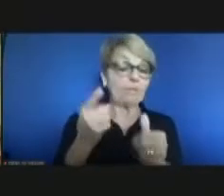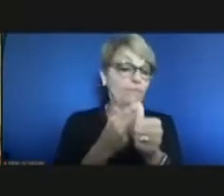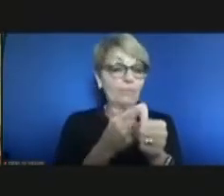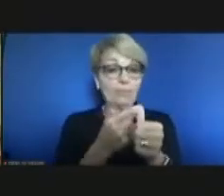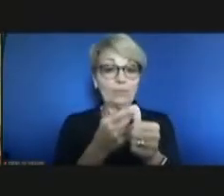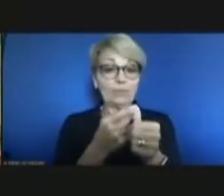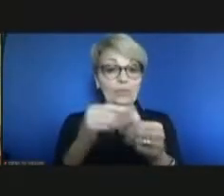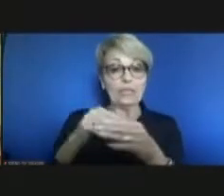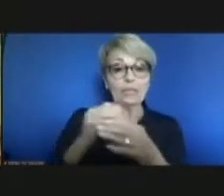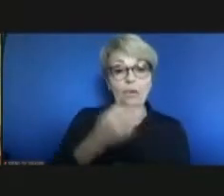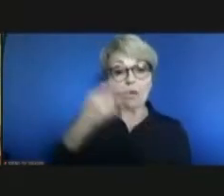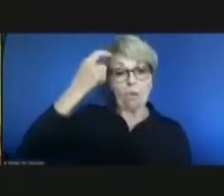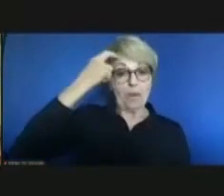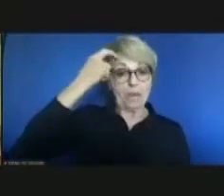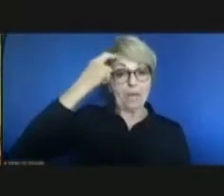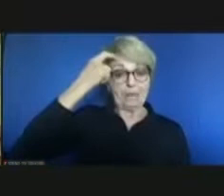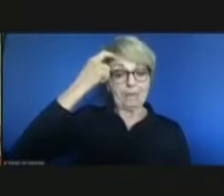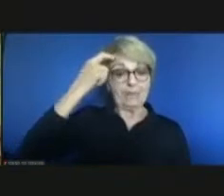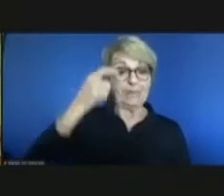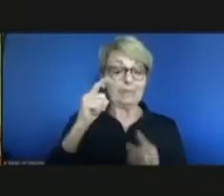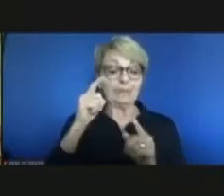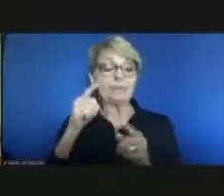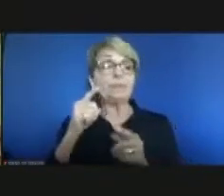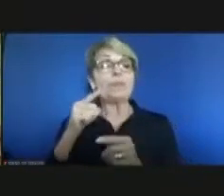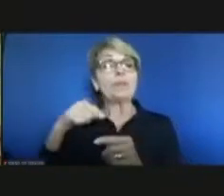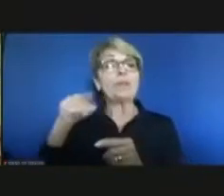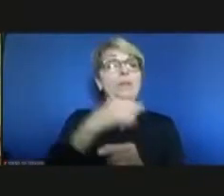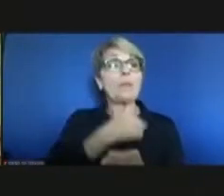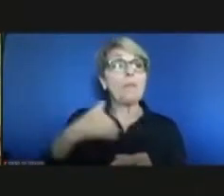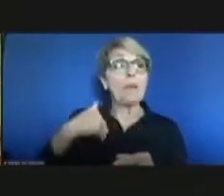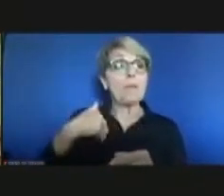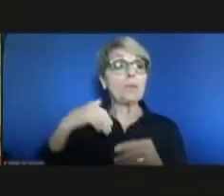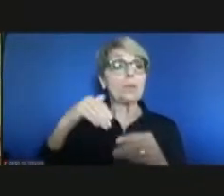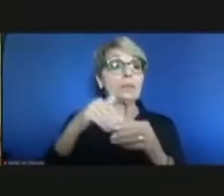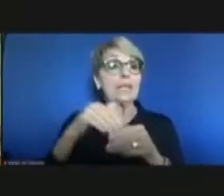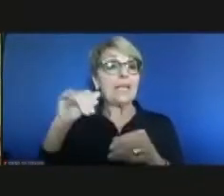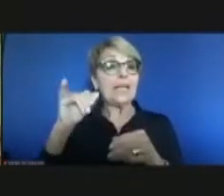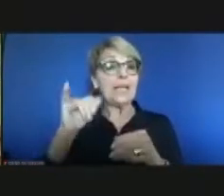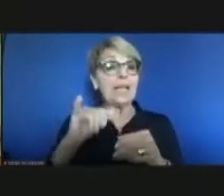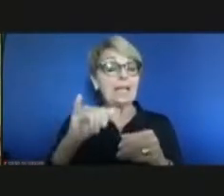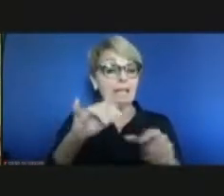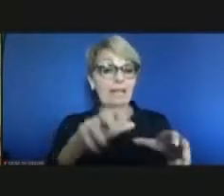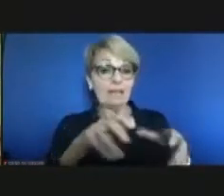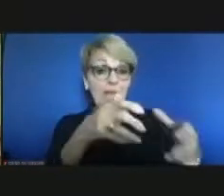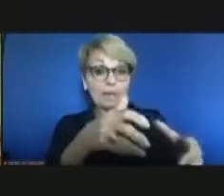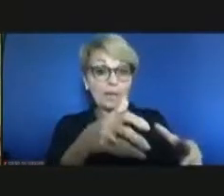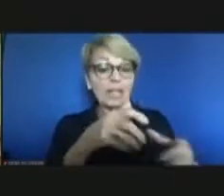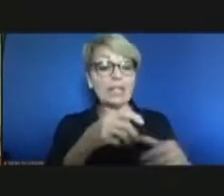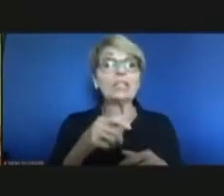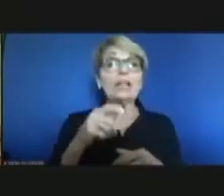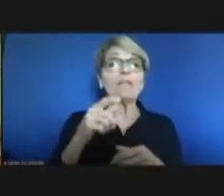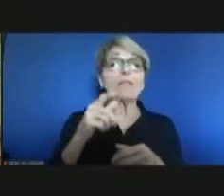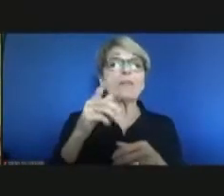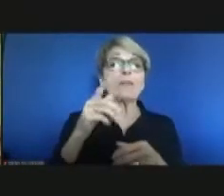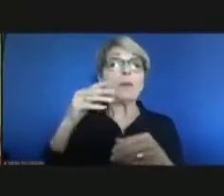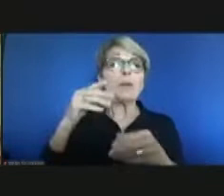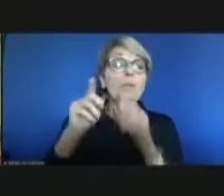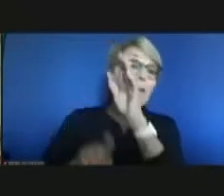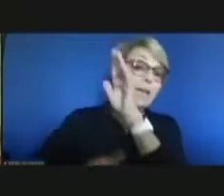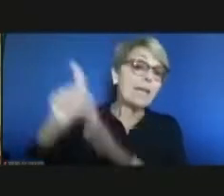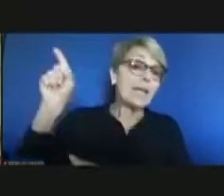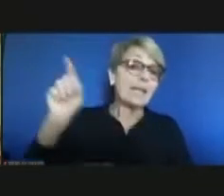members of our congregation that have been to into space and have created a vaccine for